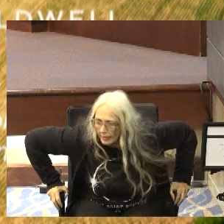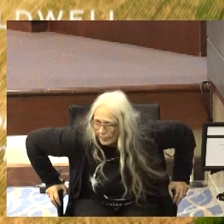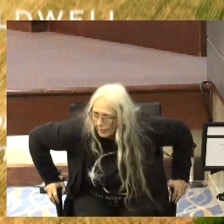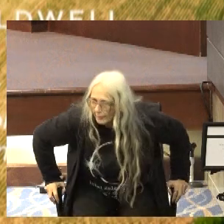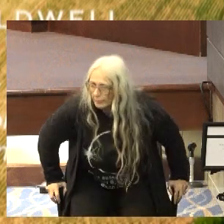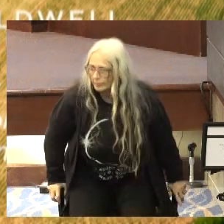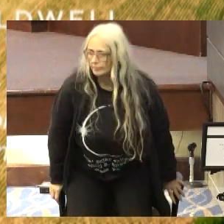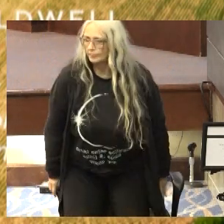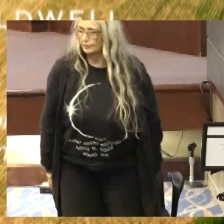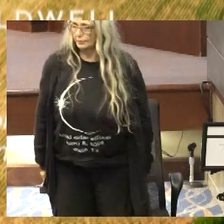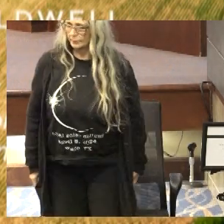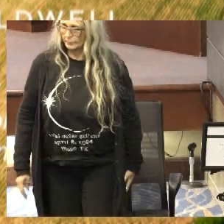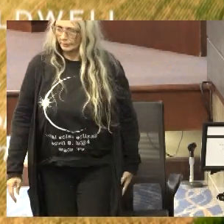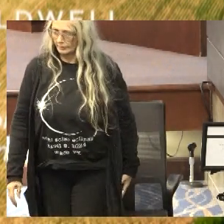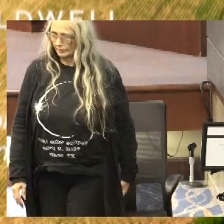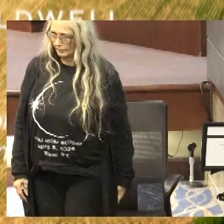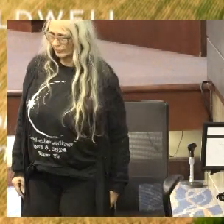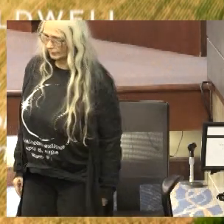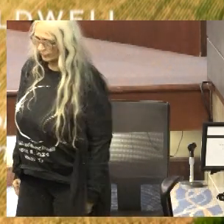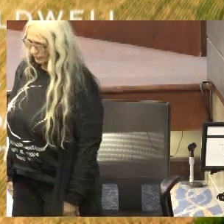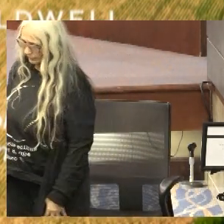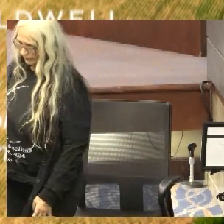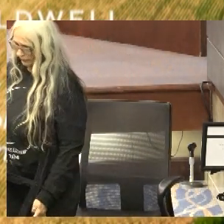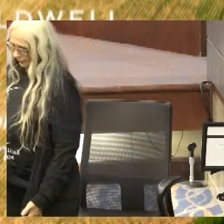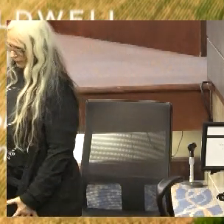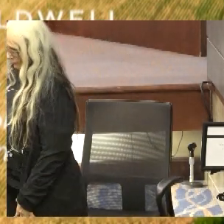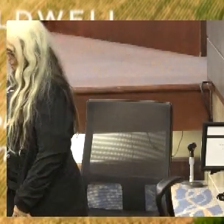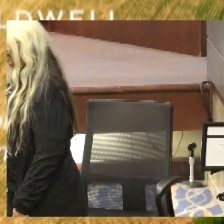Council, we're going to give Ryan a chance to change out PowerPoints.